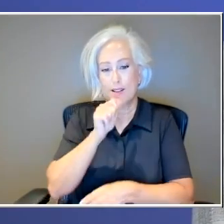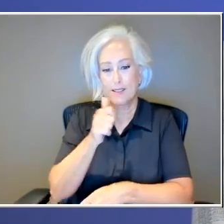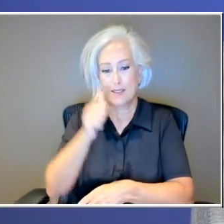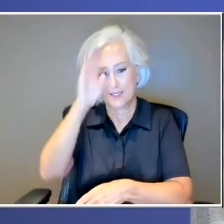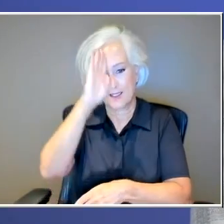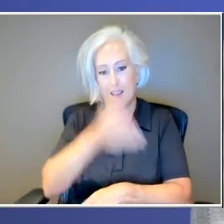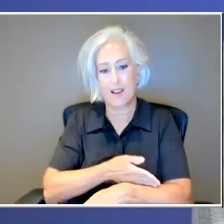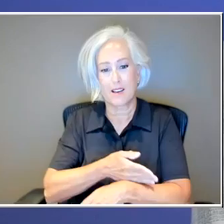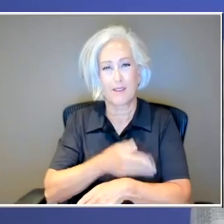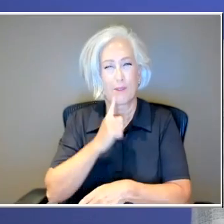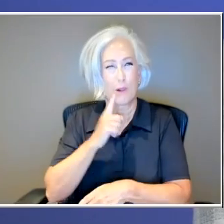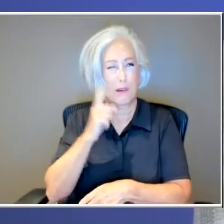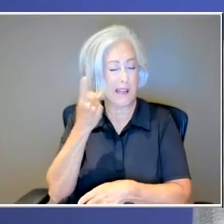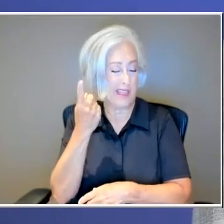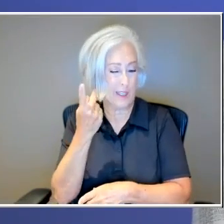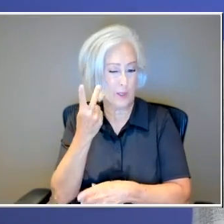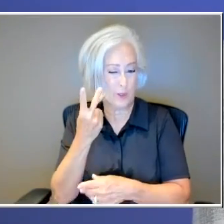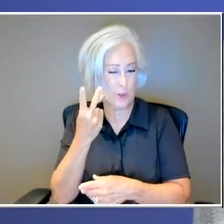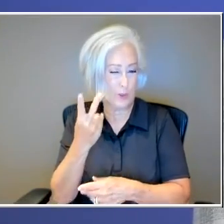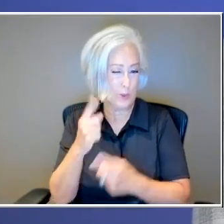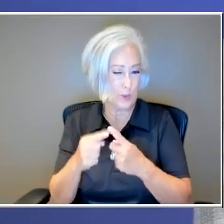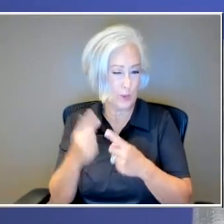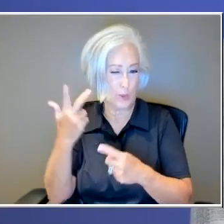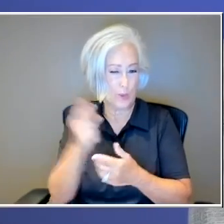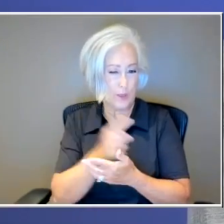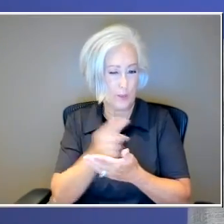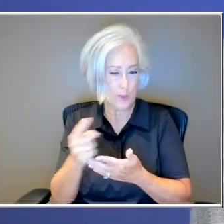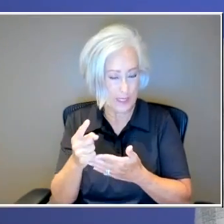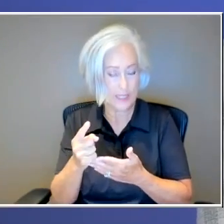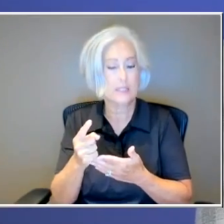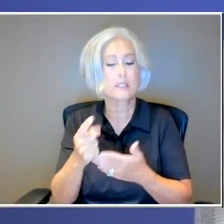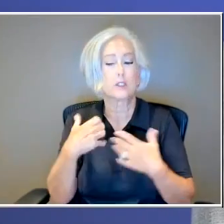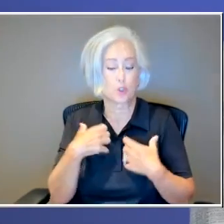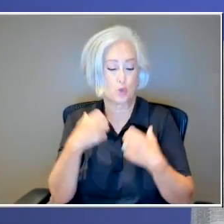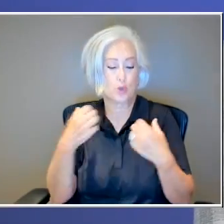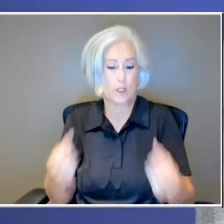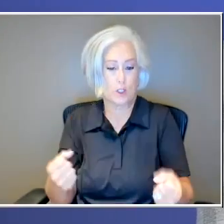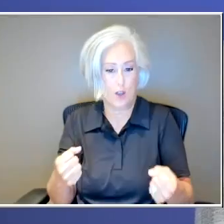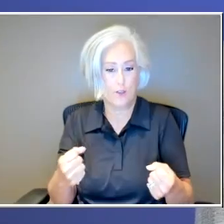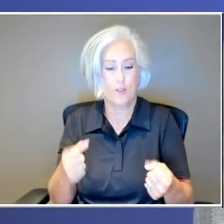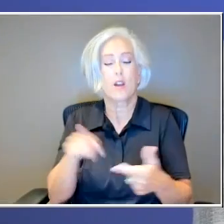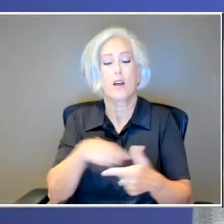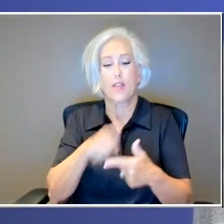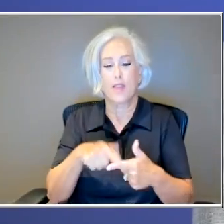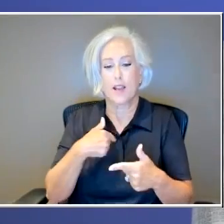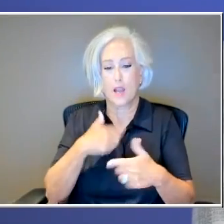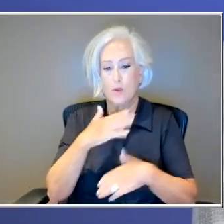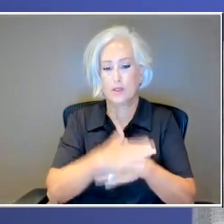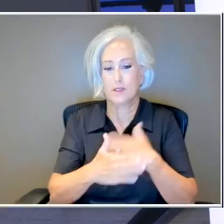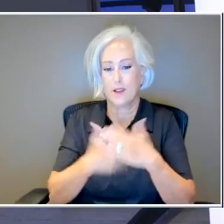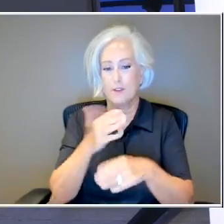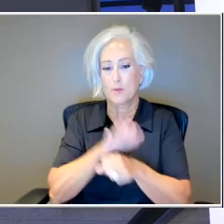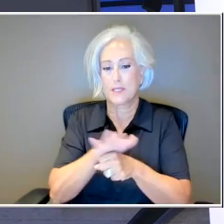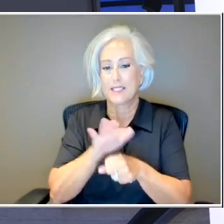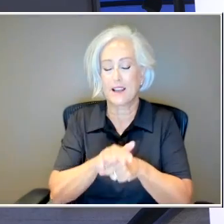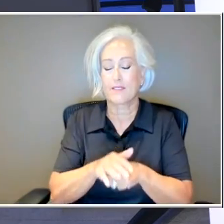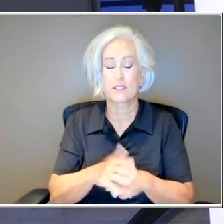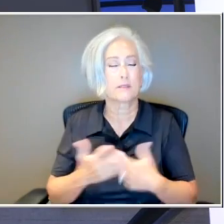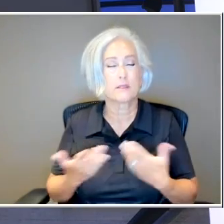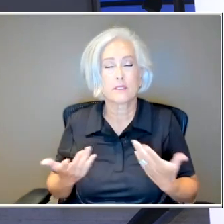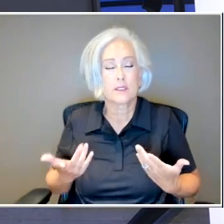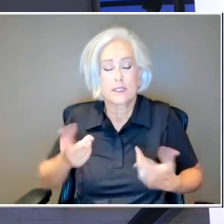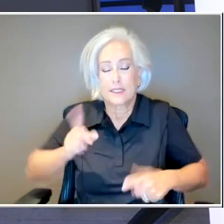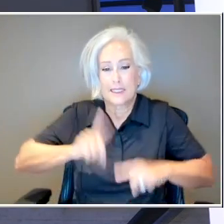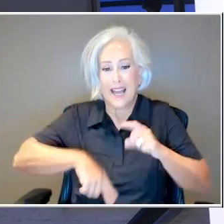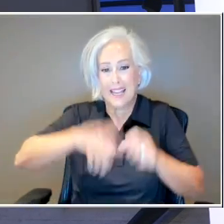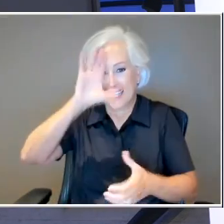3 weeks that it took to really recover enough to where I could be comfortable. But I can't imagine I was going